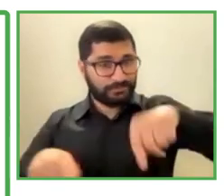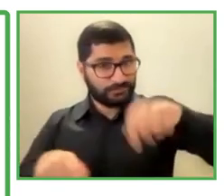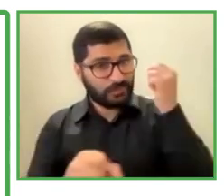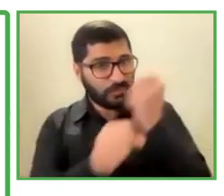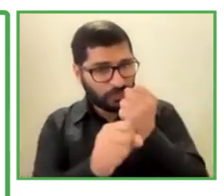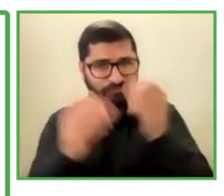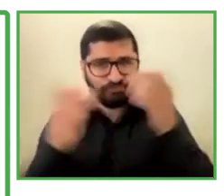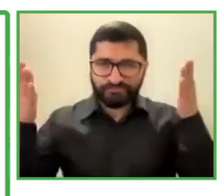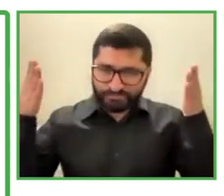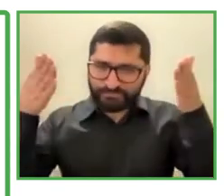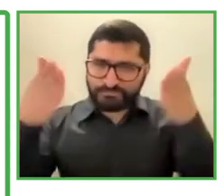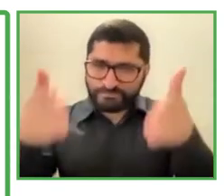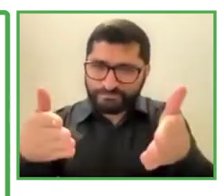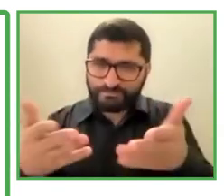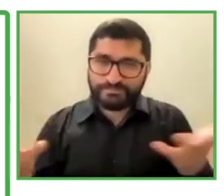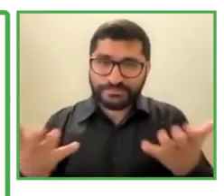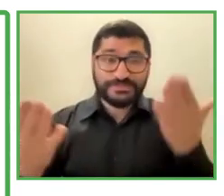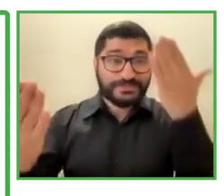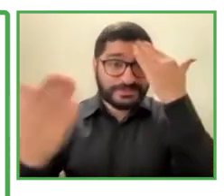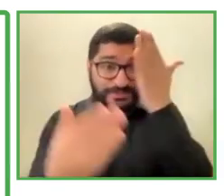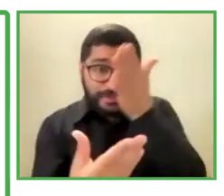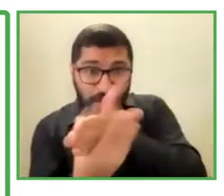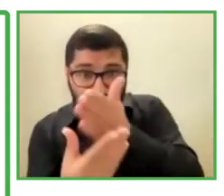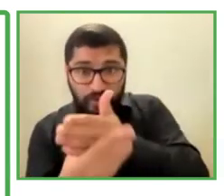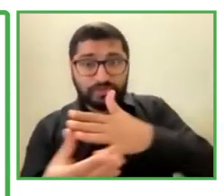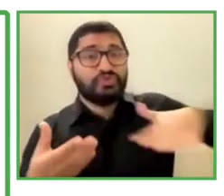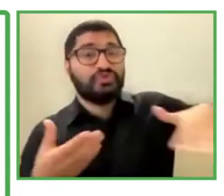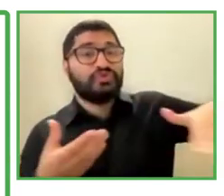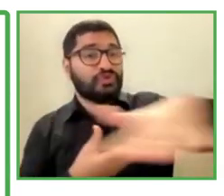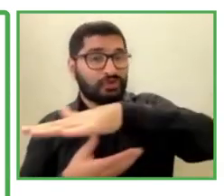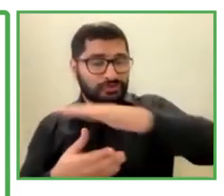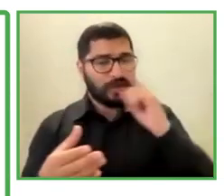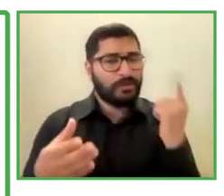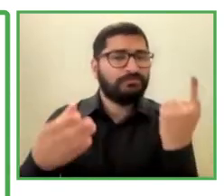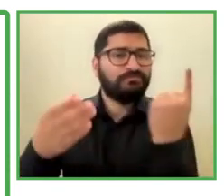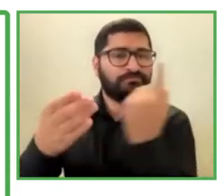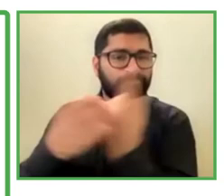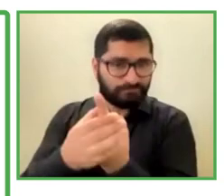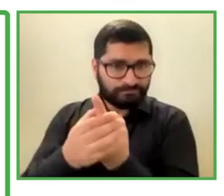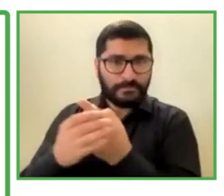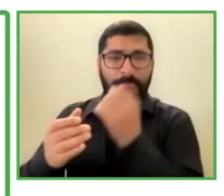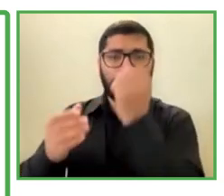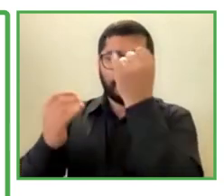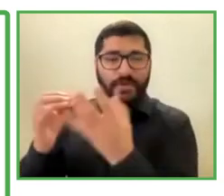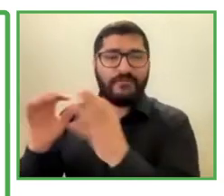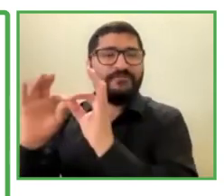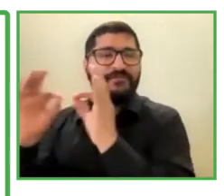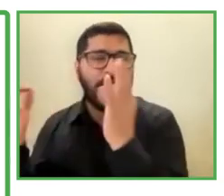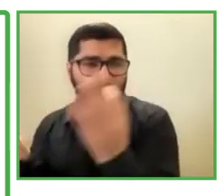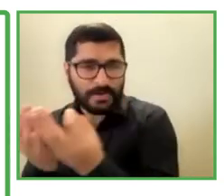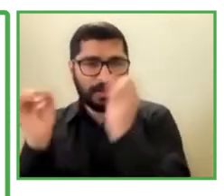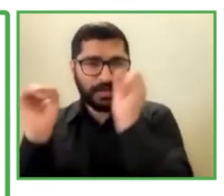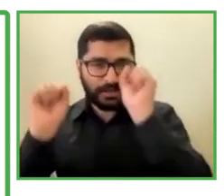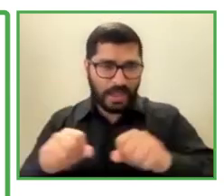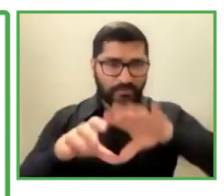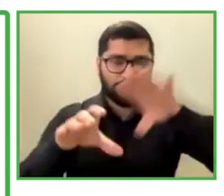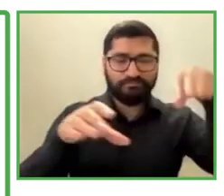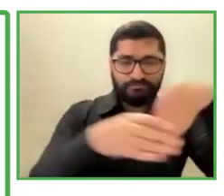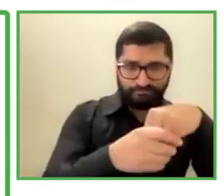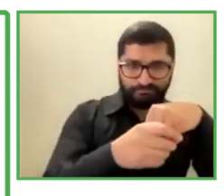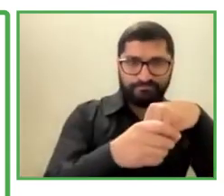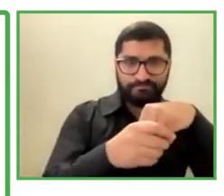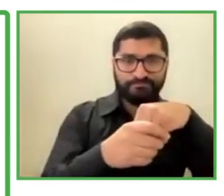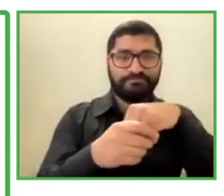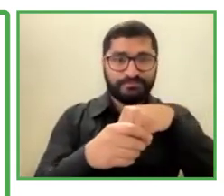approach, a psychosocial approach, where we incorporate the person, the family, the caregivers, and the community as the main aspect